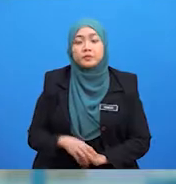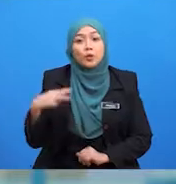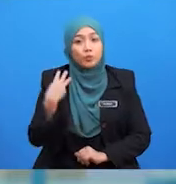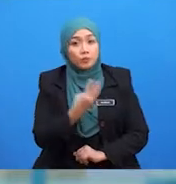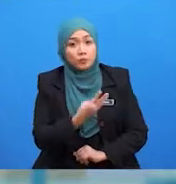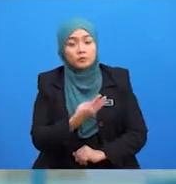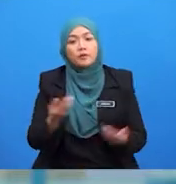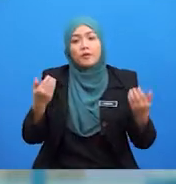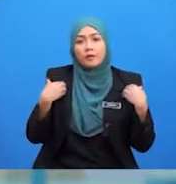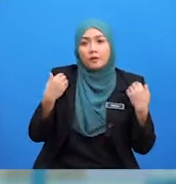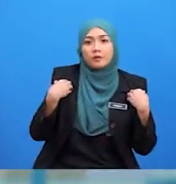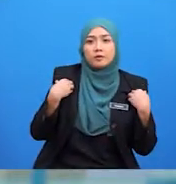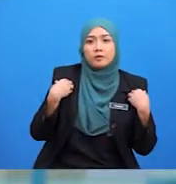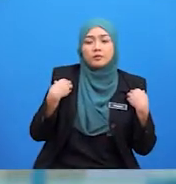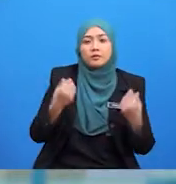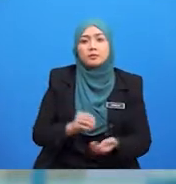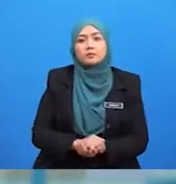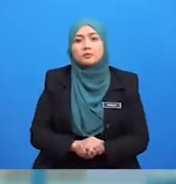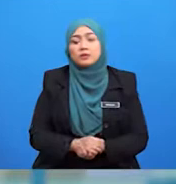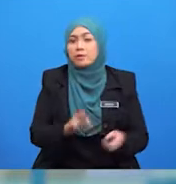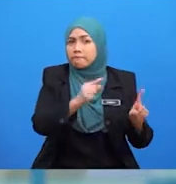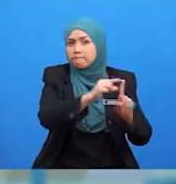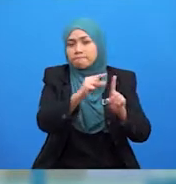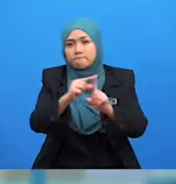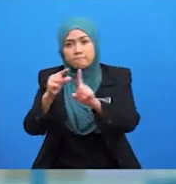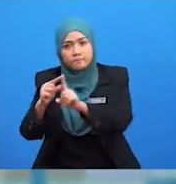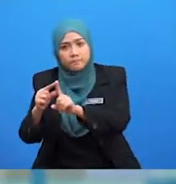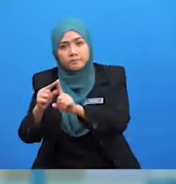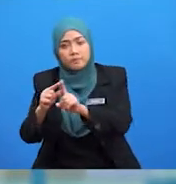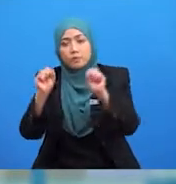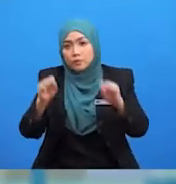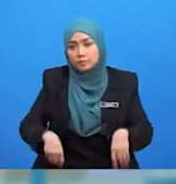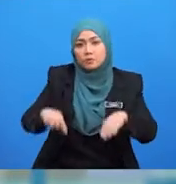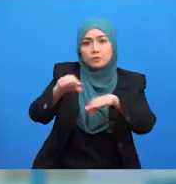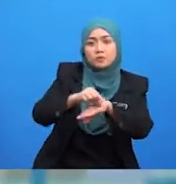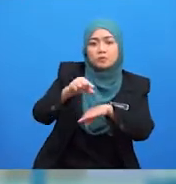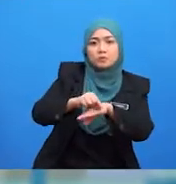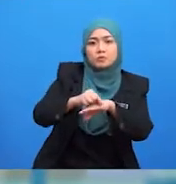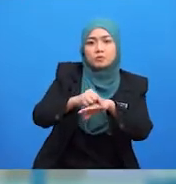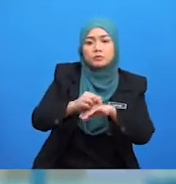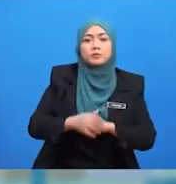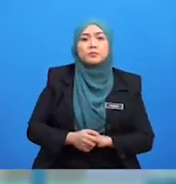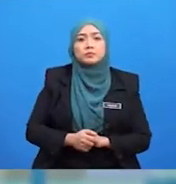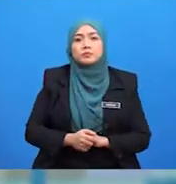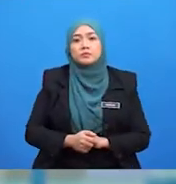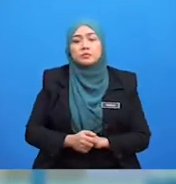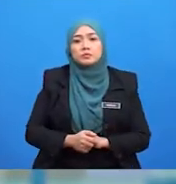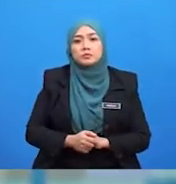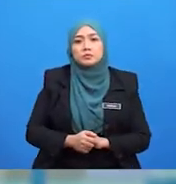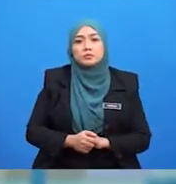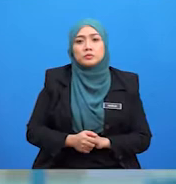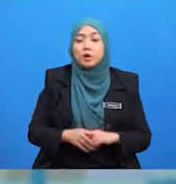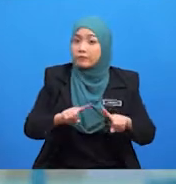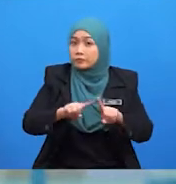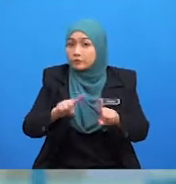actually have huge amount of words that we can use and that you can use to describe different